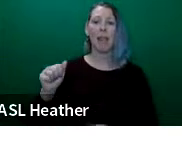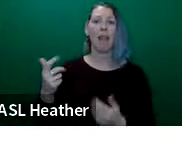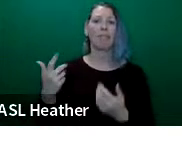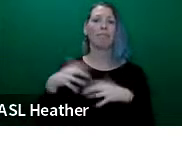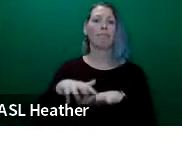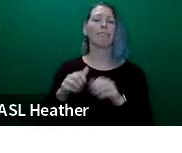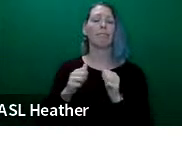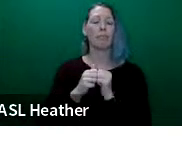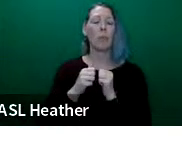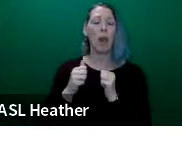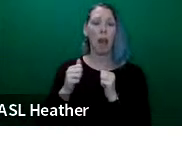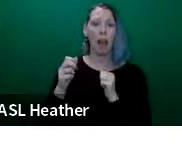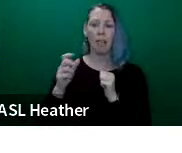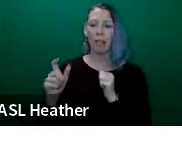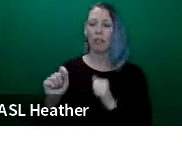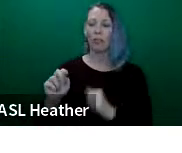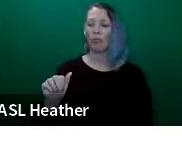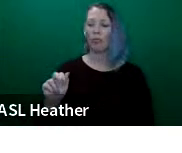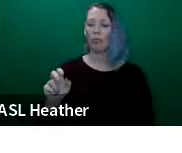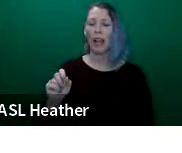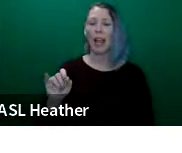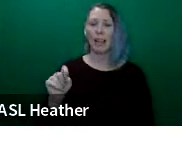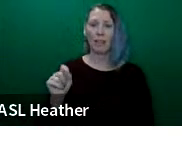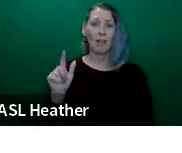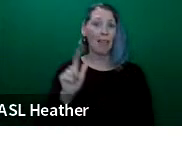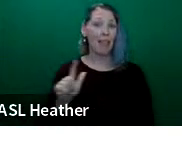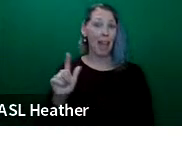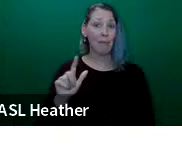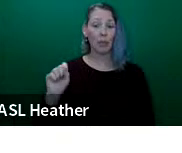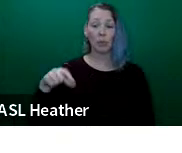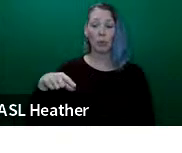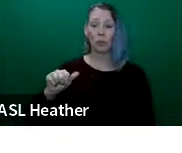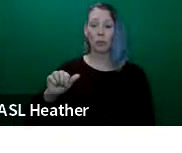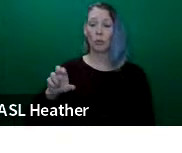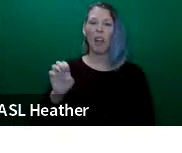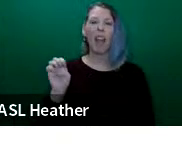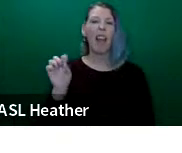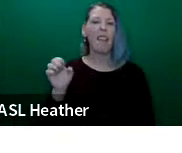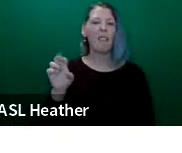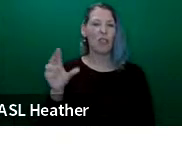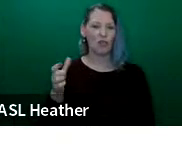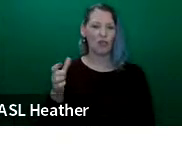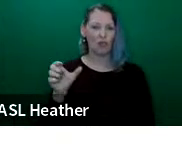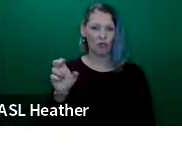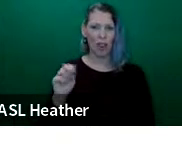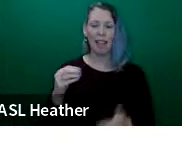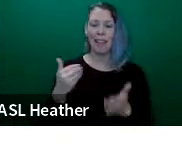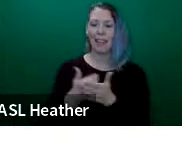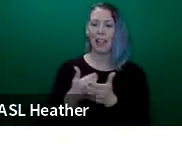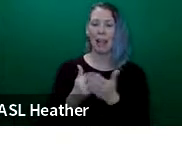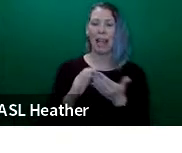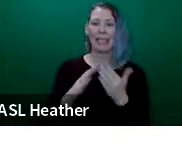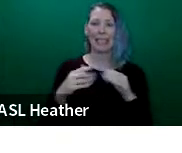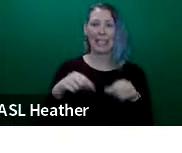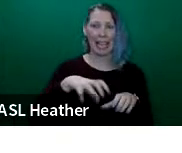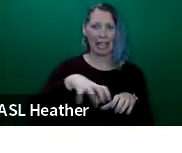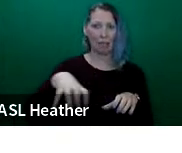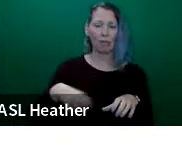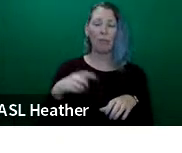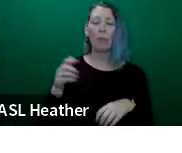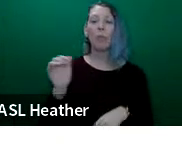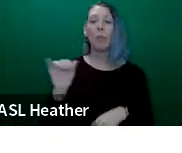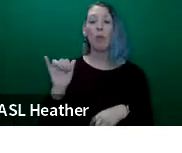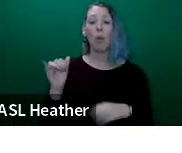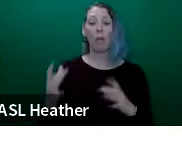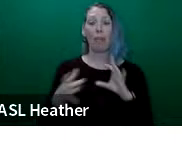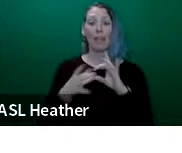transit-oriented development. There are opportunities at Library Square, which is where Evergreen is, and the nearby city-owned parcels. In addition, a connection over